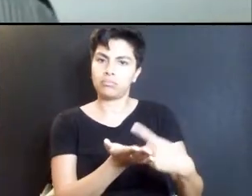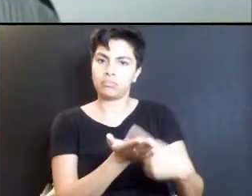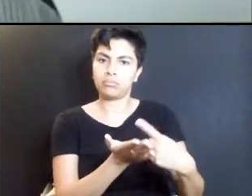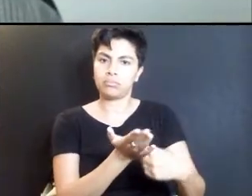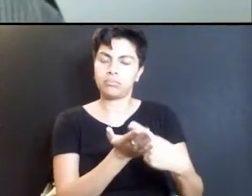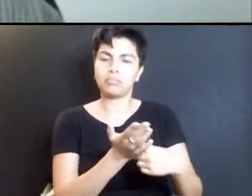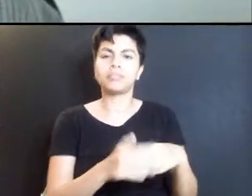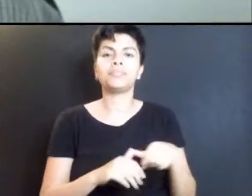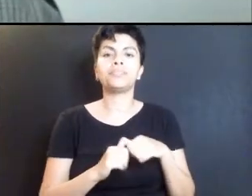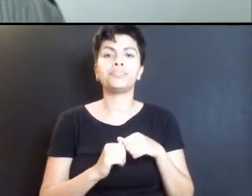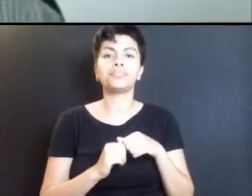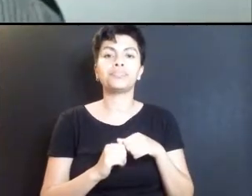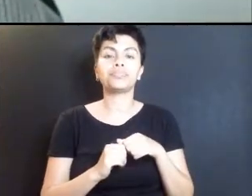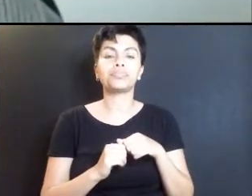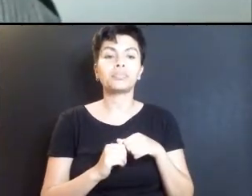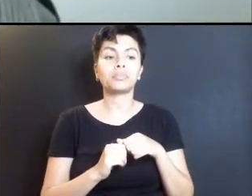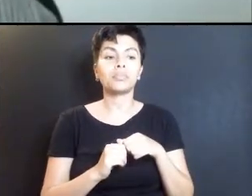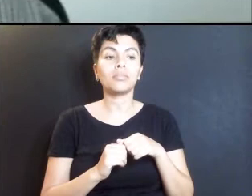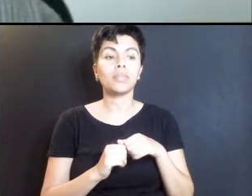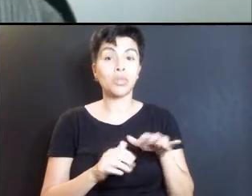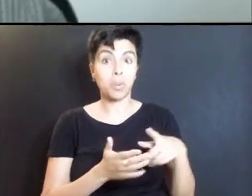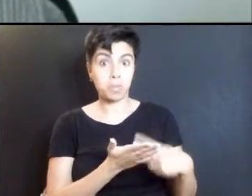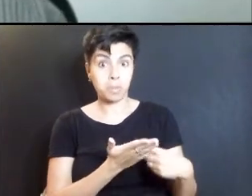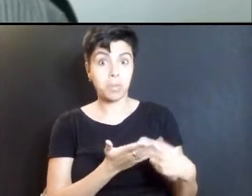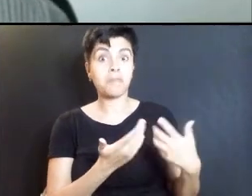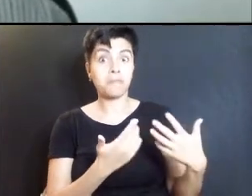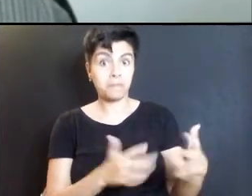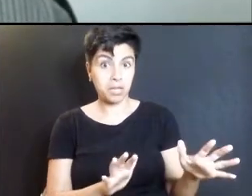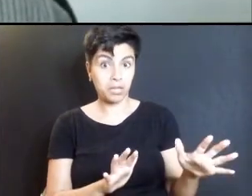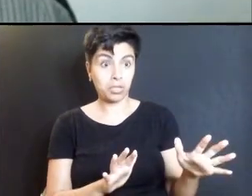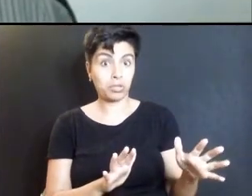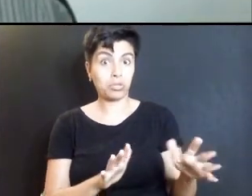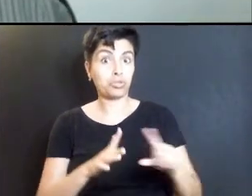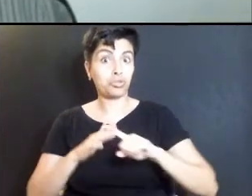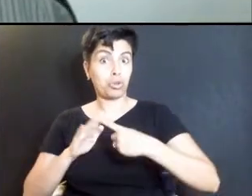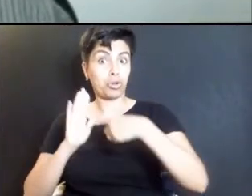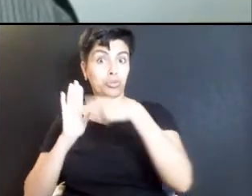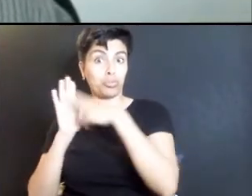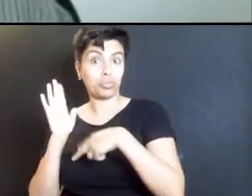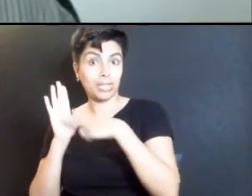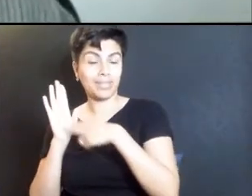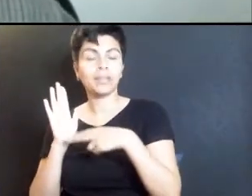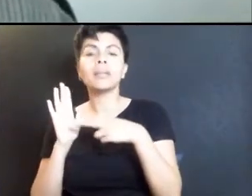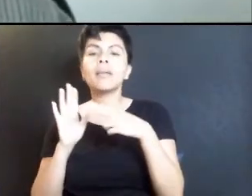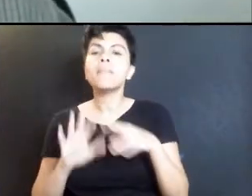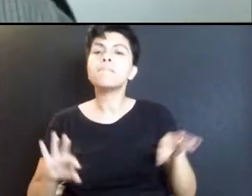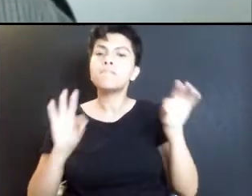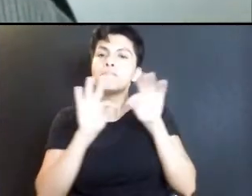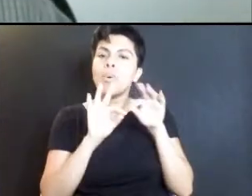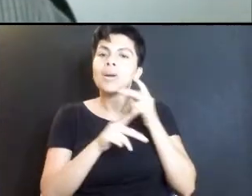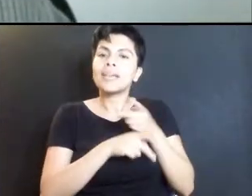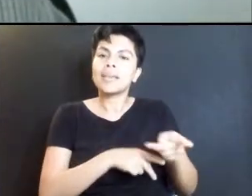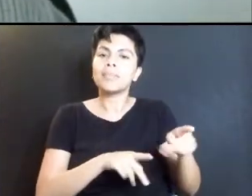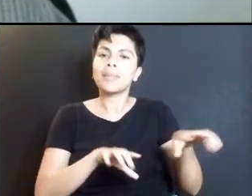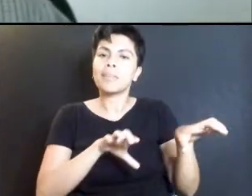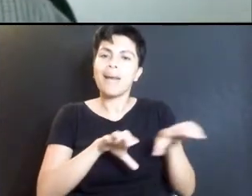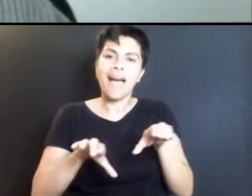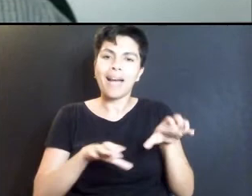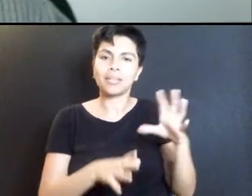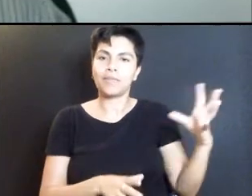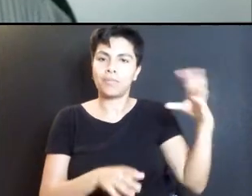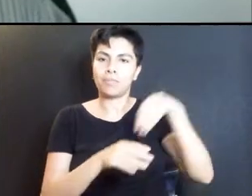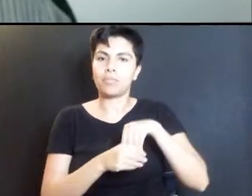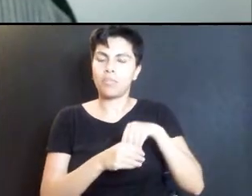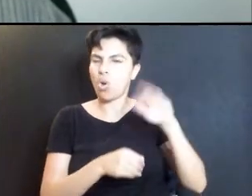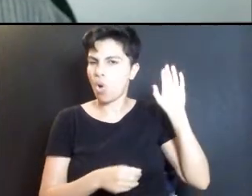Once you're ready to actually read the story, keep in mind to keep your child an active